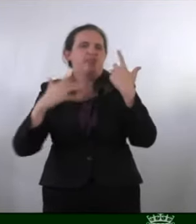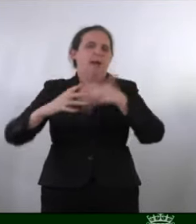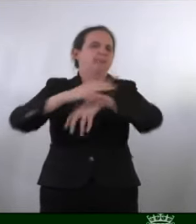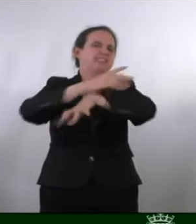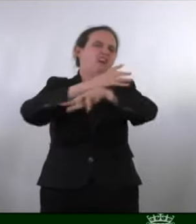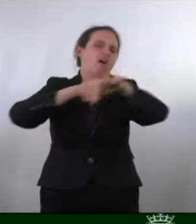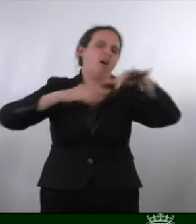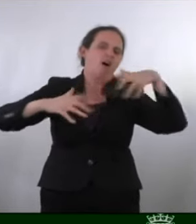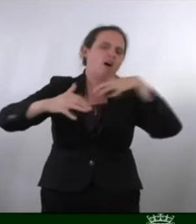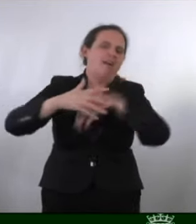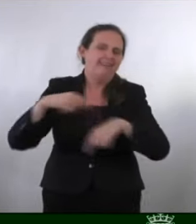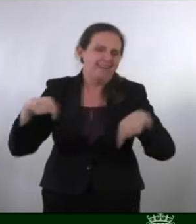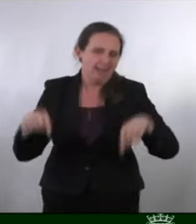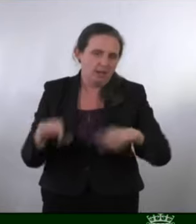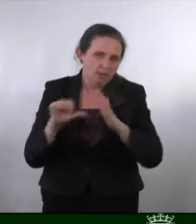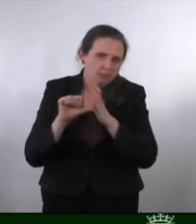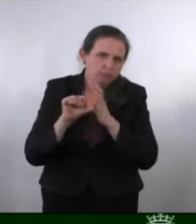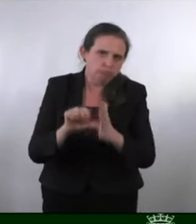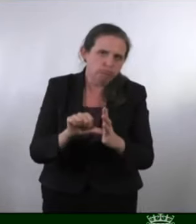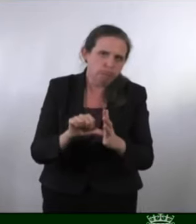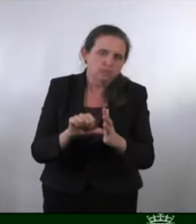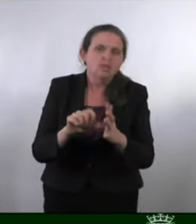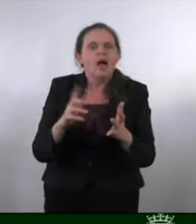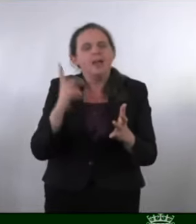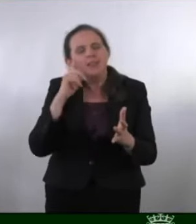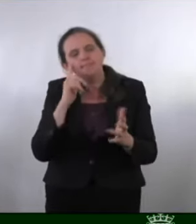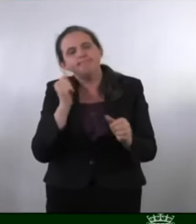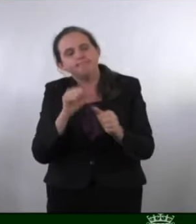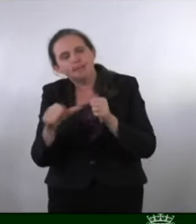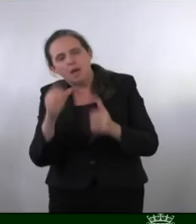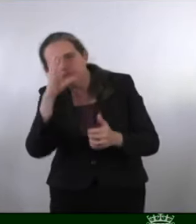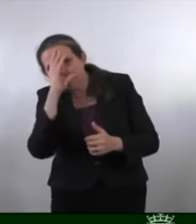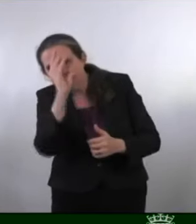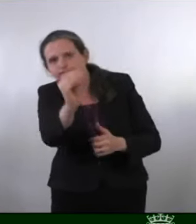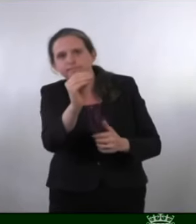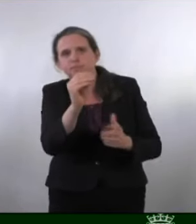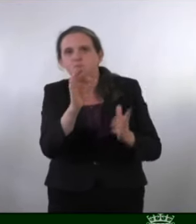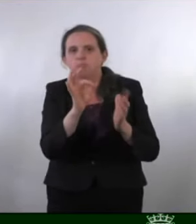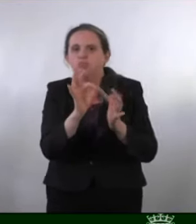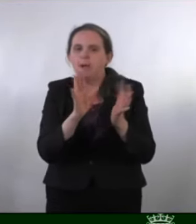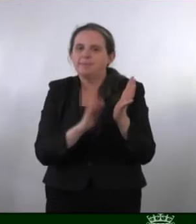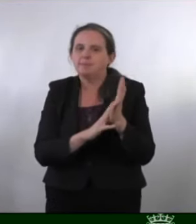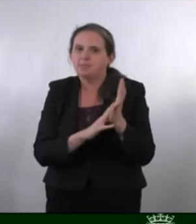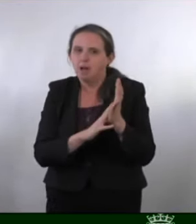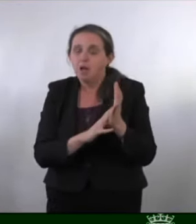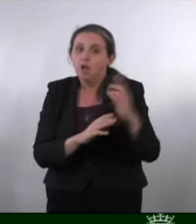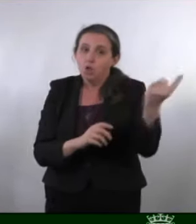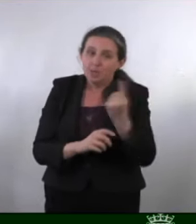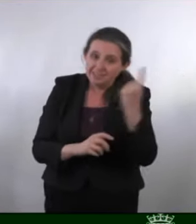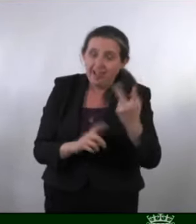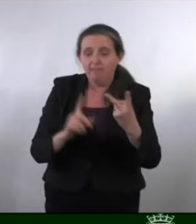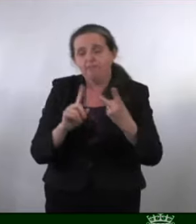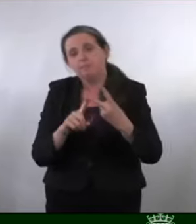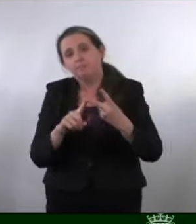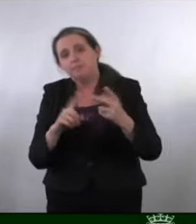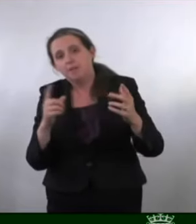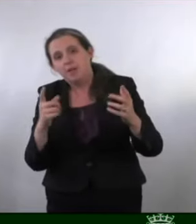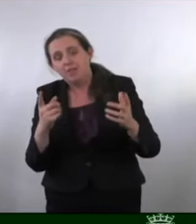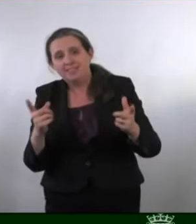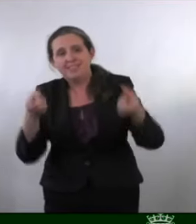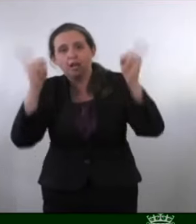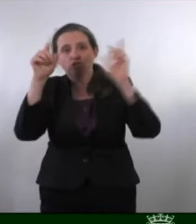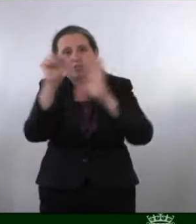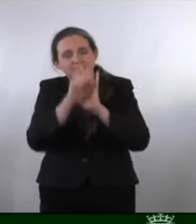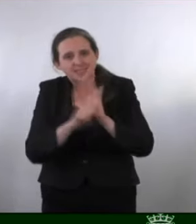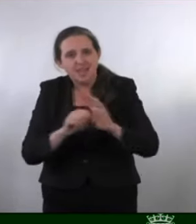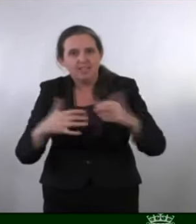the chamber. So it's better that I explain to him that both his Secretary of State and the Leader of the Opposition look as